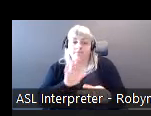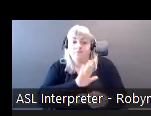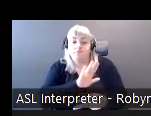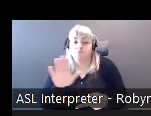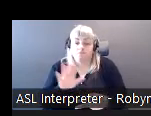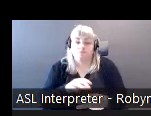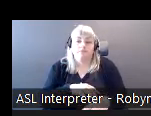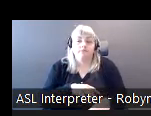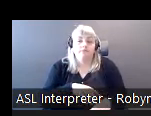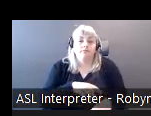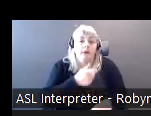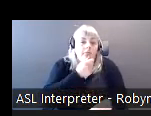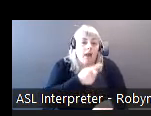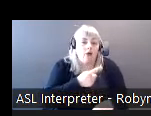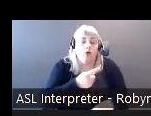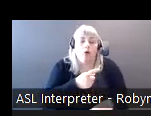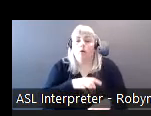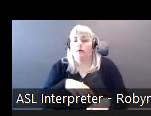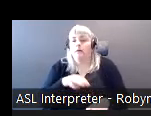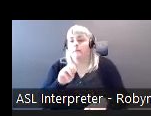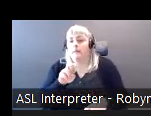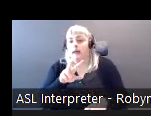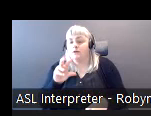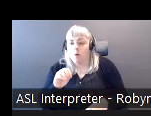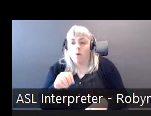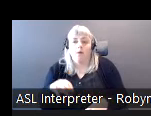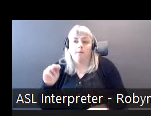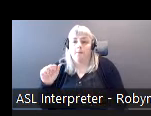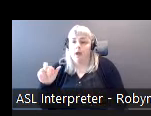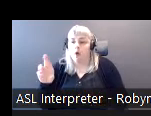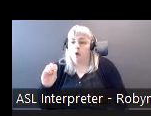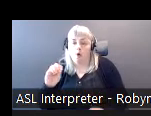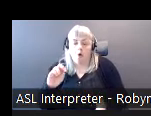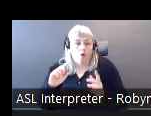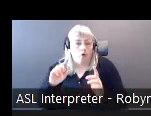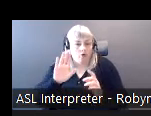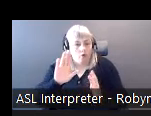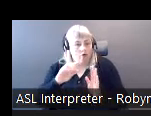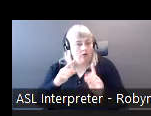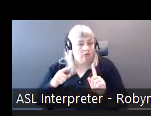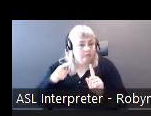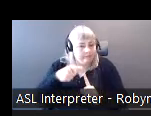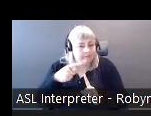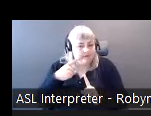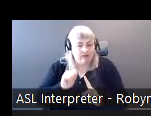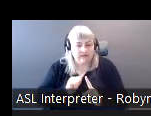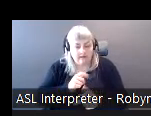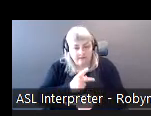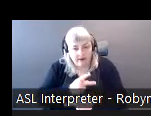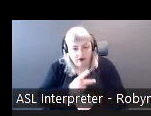a macro intention for self-care and collective care.